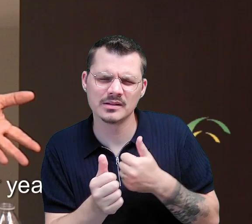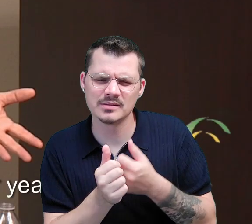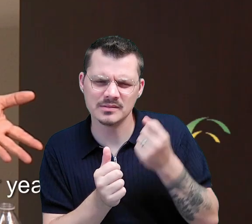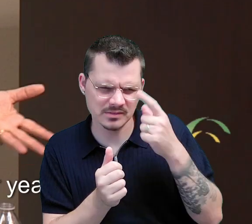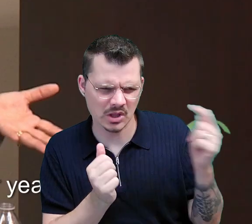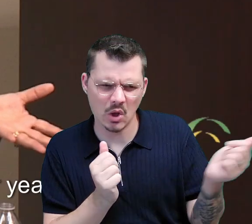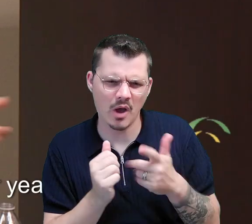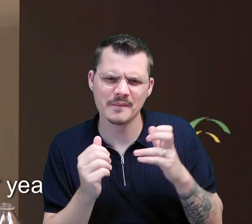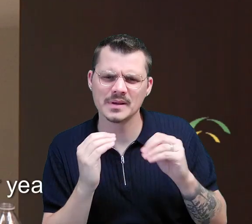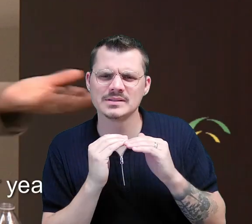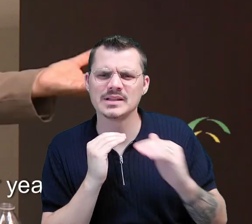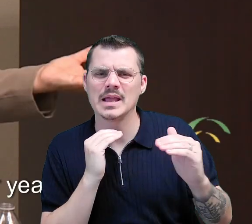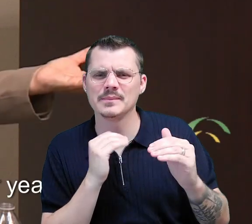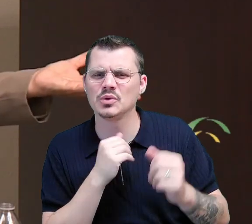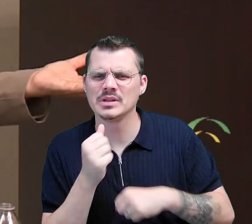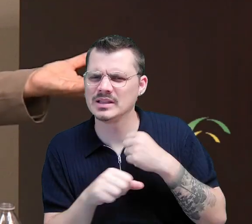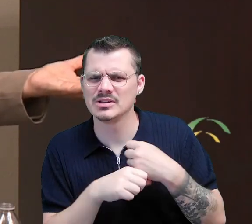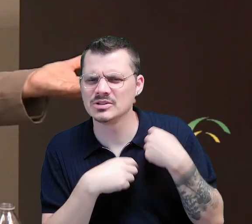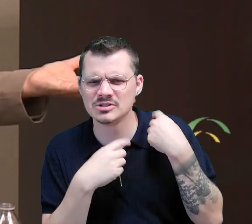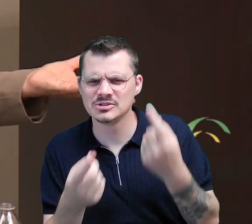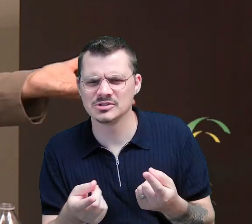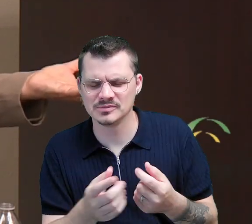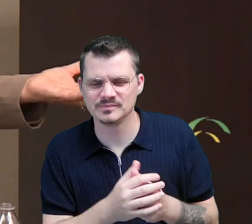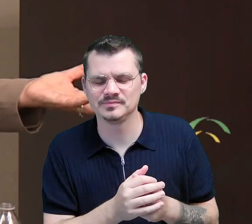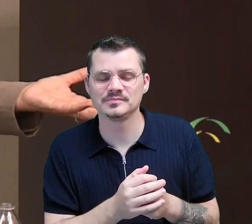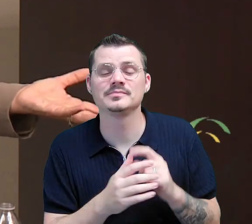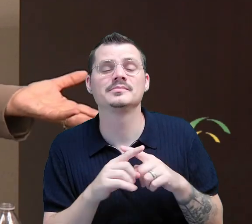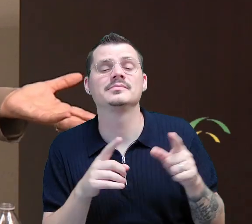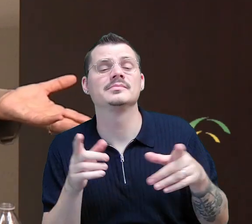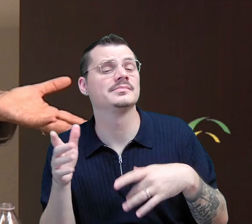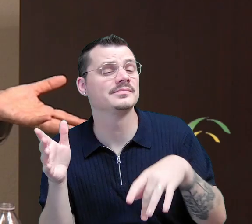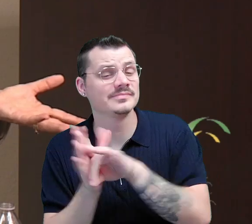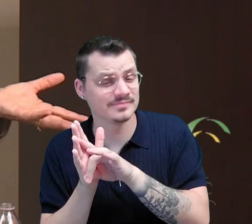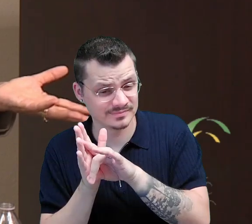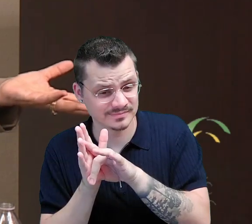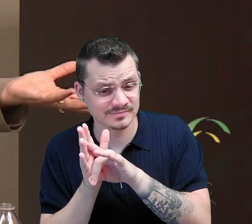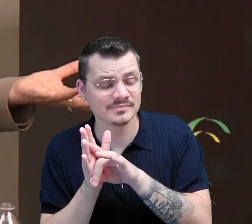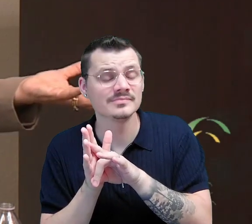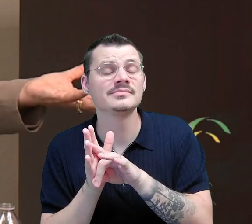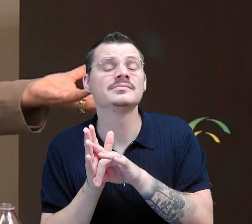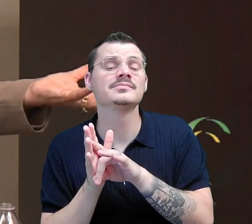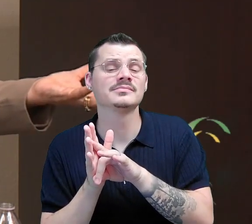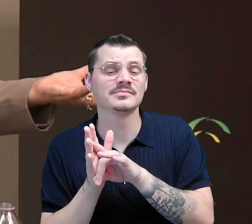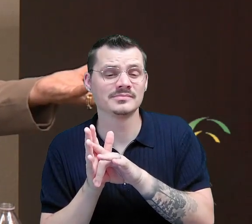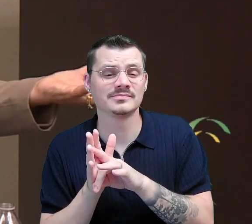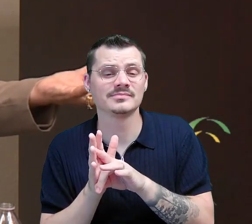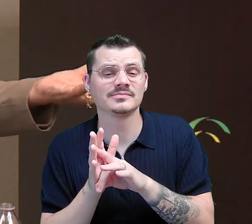These people have been rock stable for years. Well, it turned out